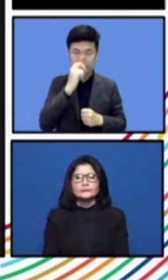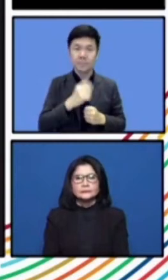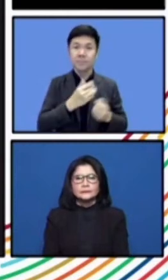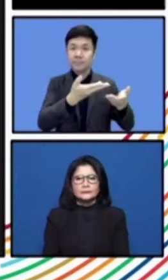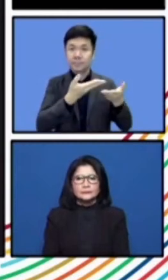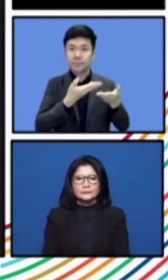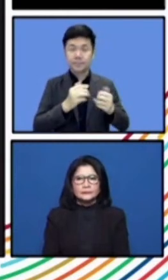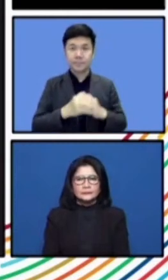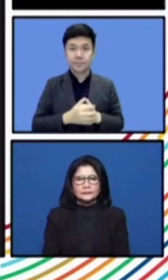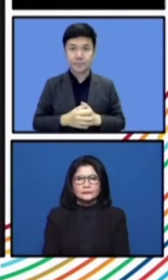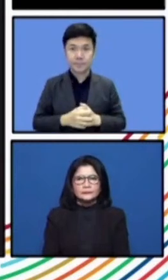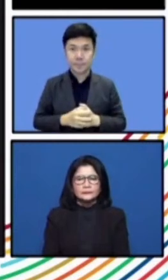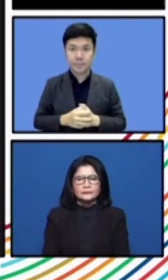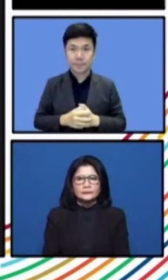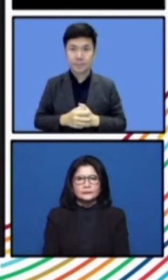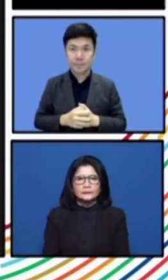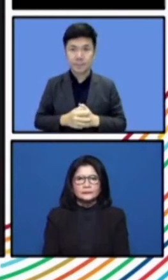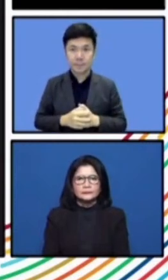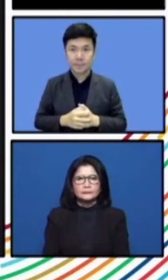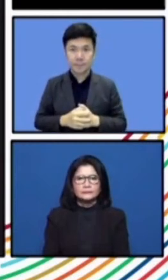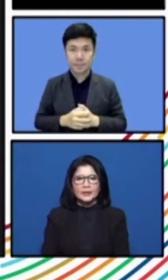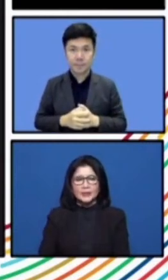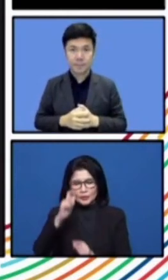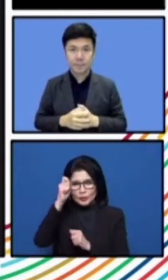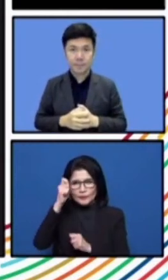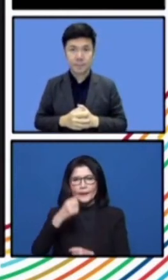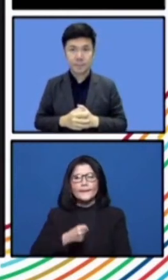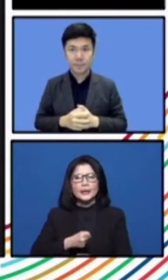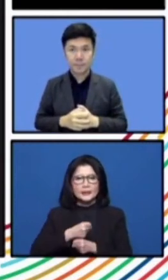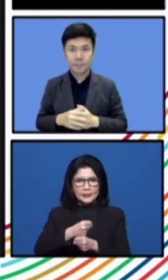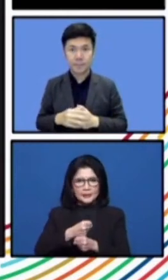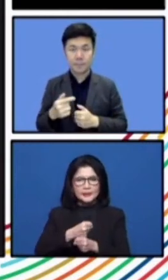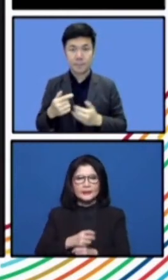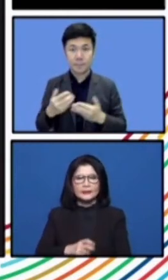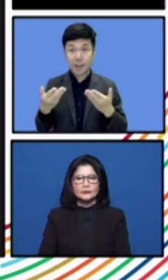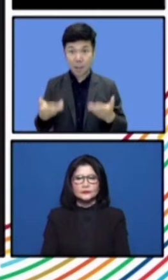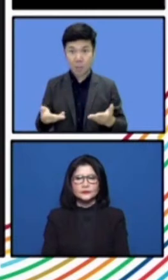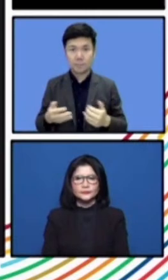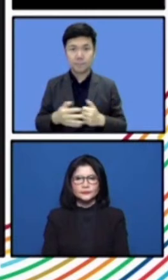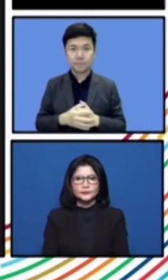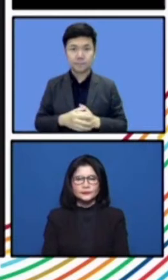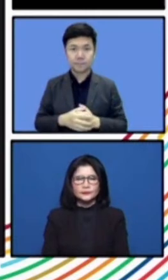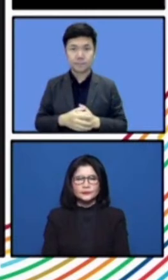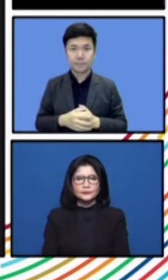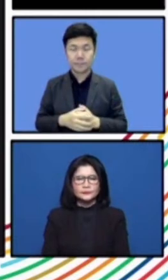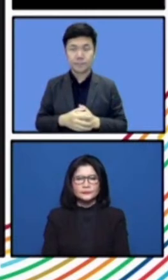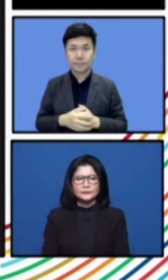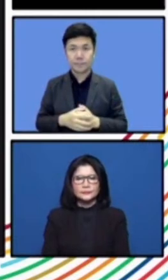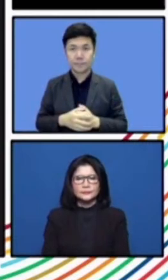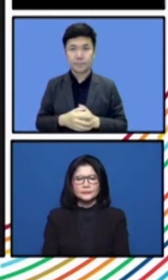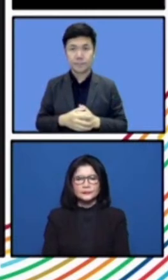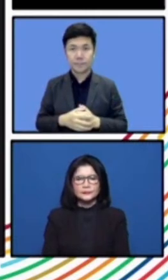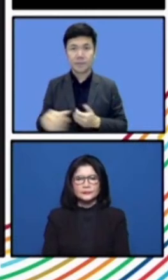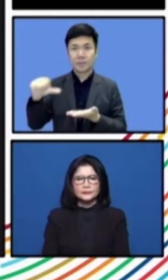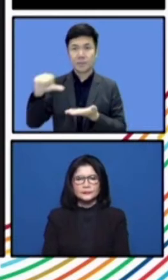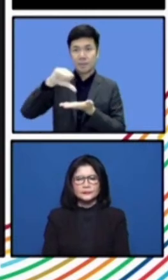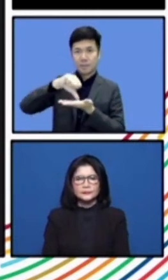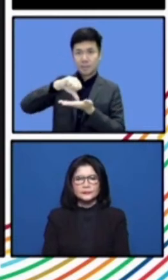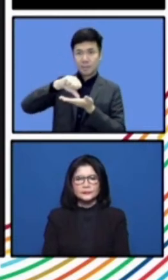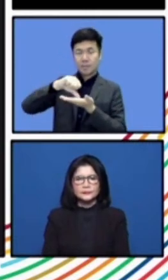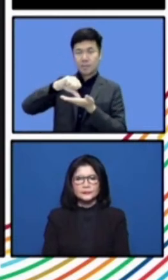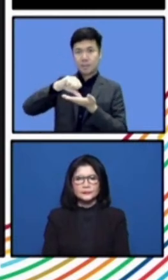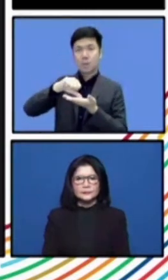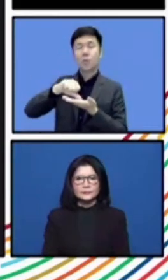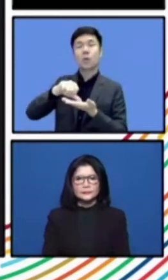delegates I'm speaking from Lucknow the capital city of uttar Pradesh Province largest